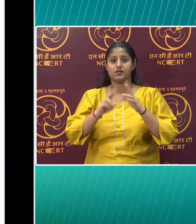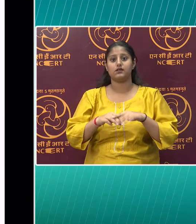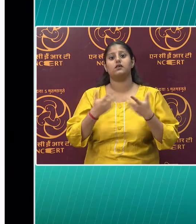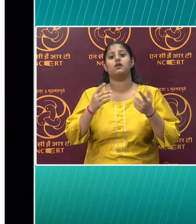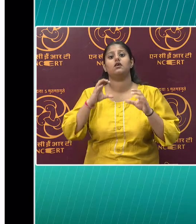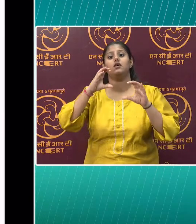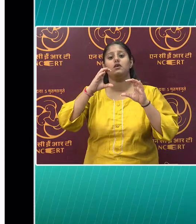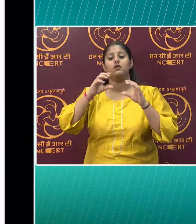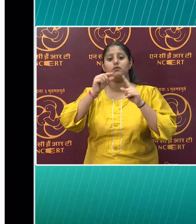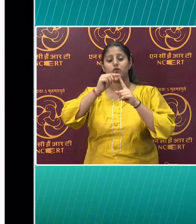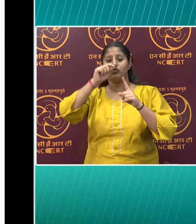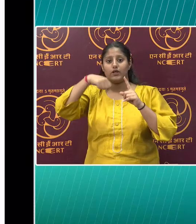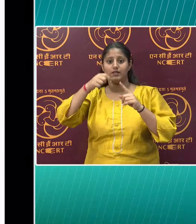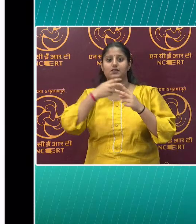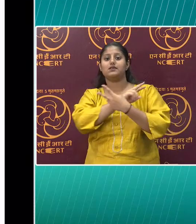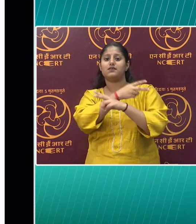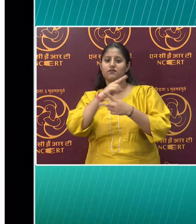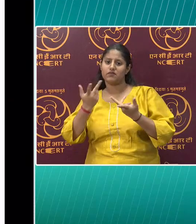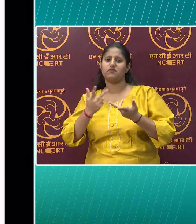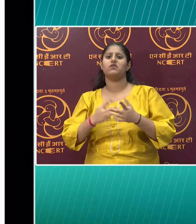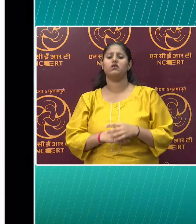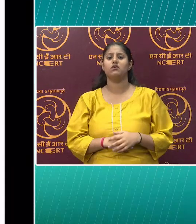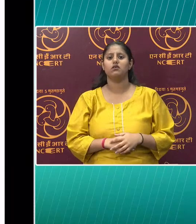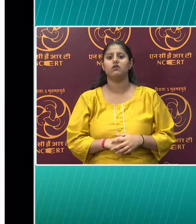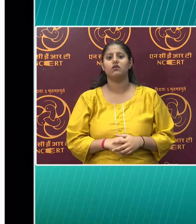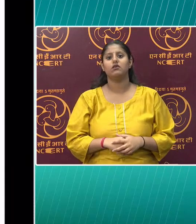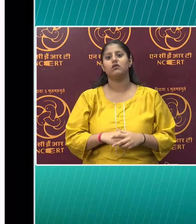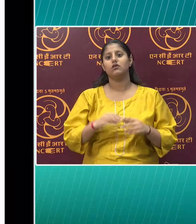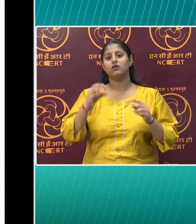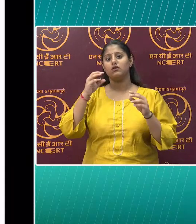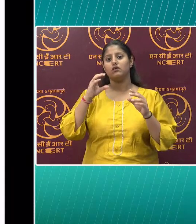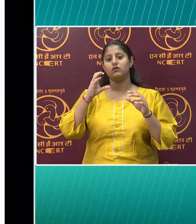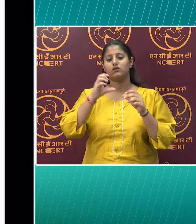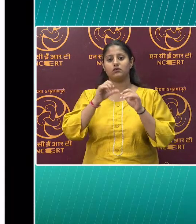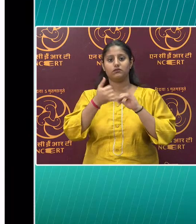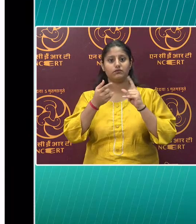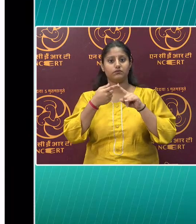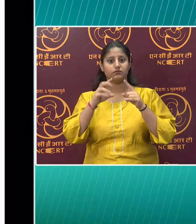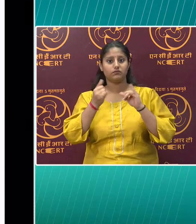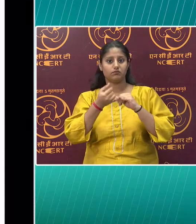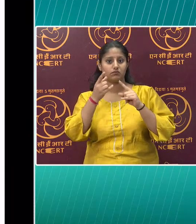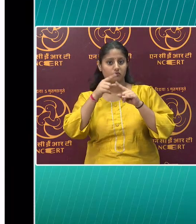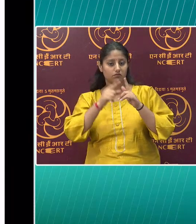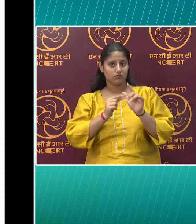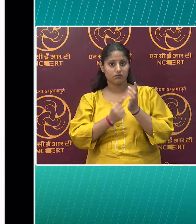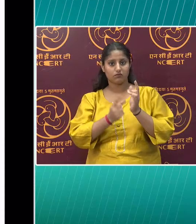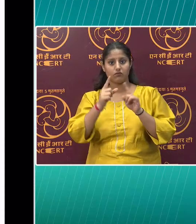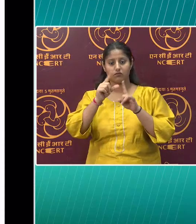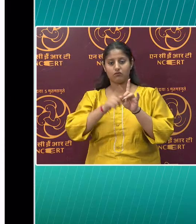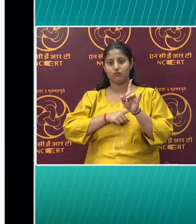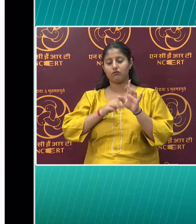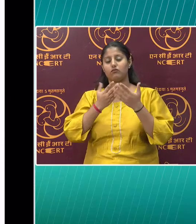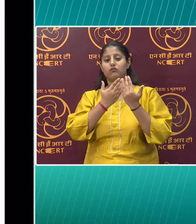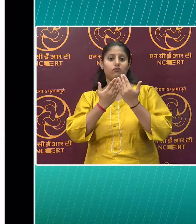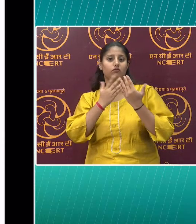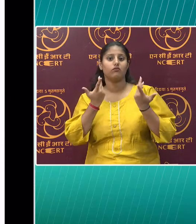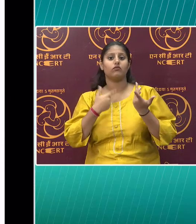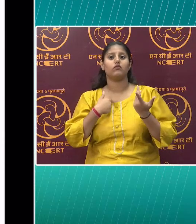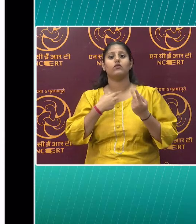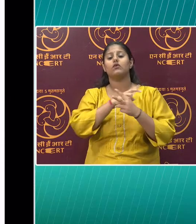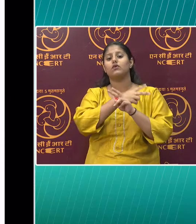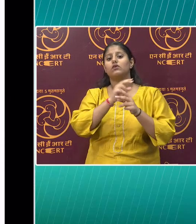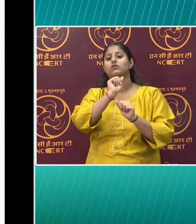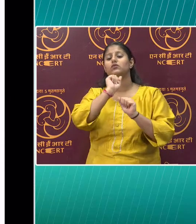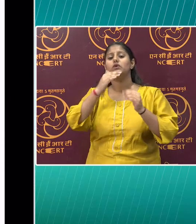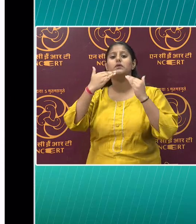studies, projects. self-assessment. Yeah, everything has been Right. inbuilt into the activity book so that we just don't